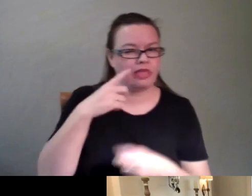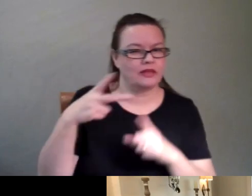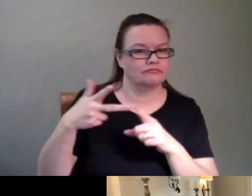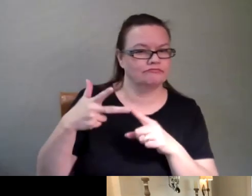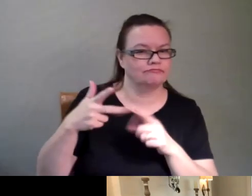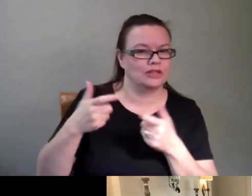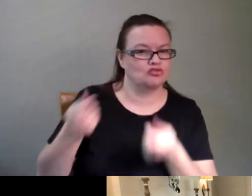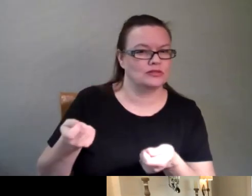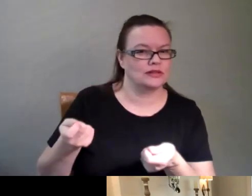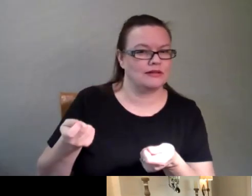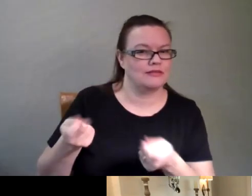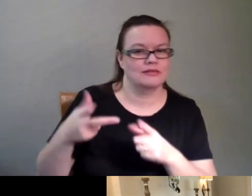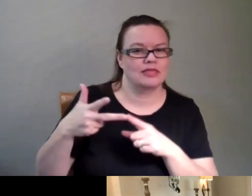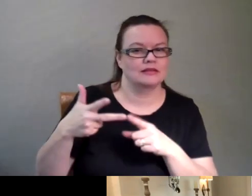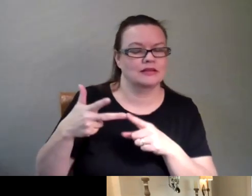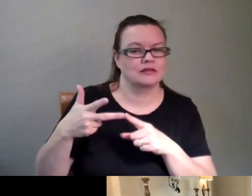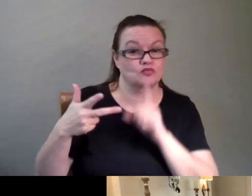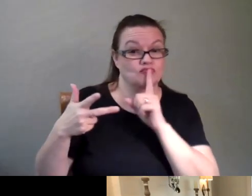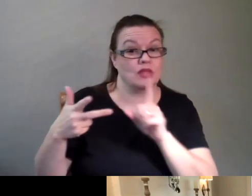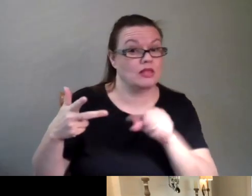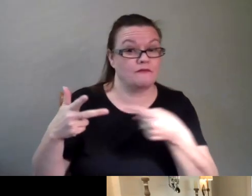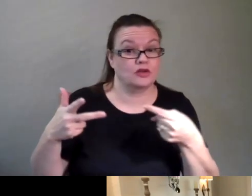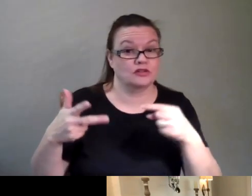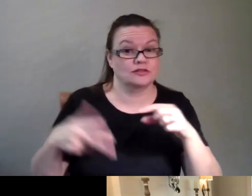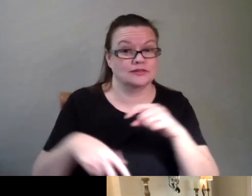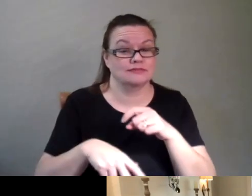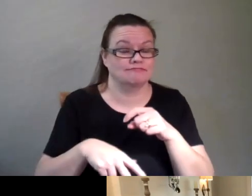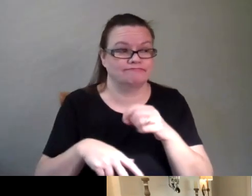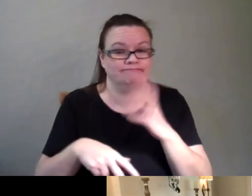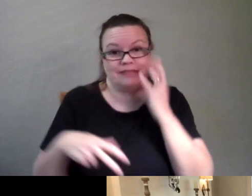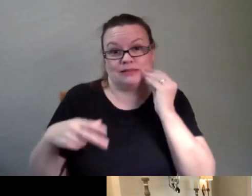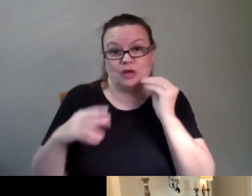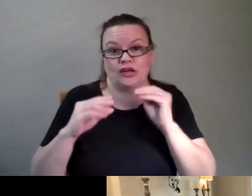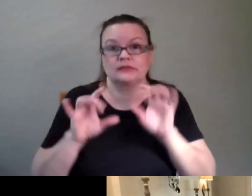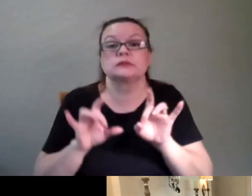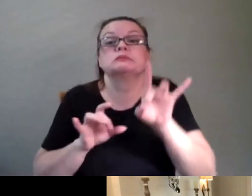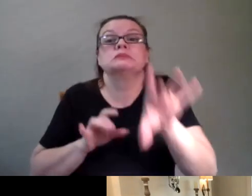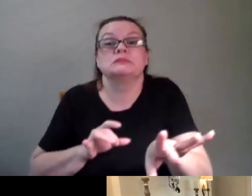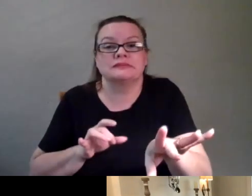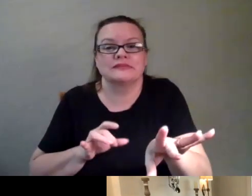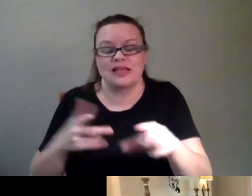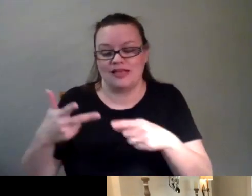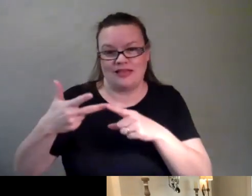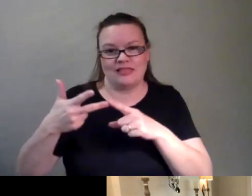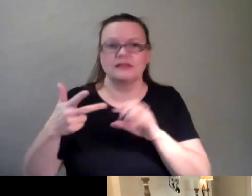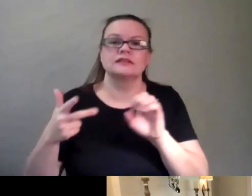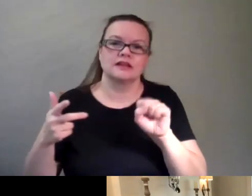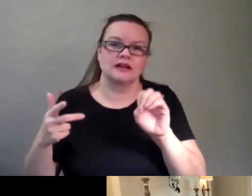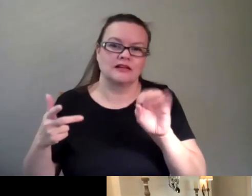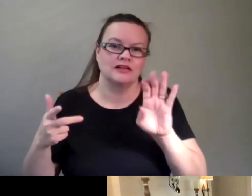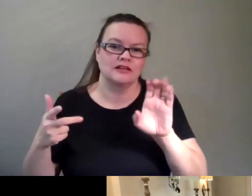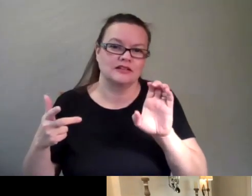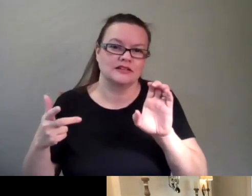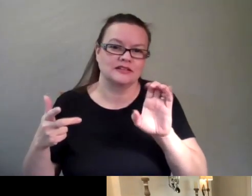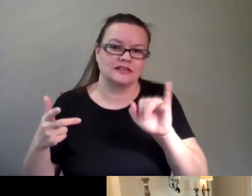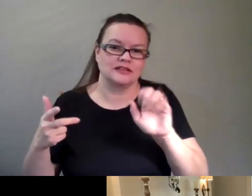it's the first time we've taken some of these ideas public, is social media. And Ed tells, and I'll let him tell